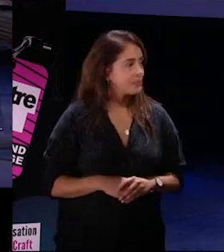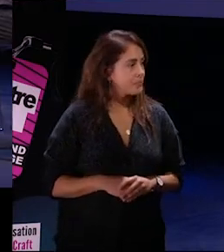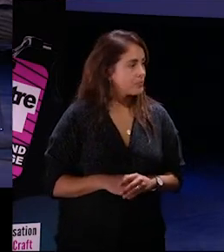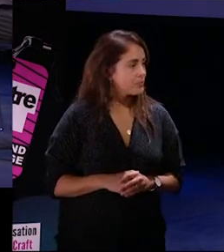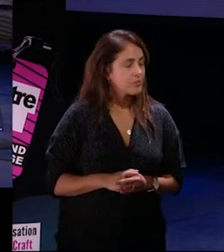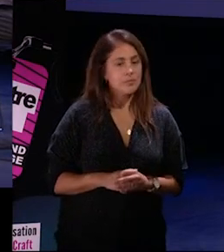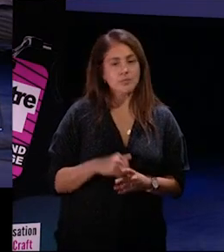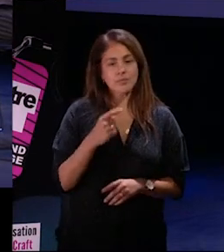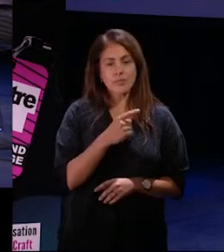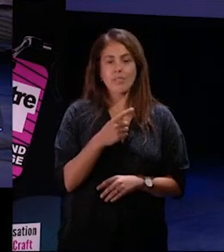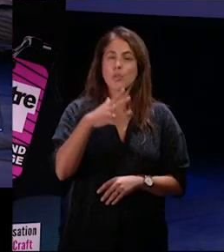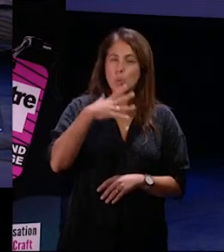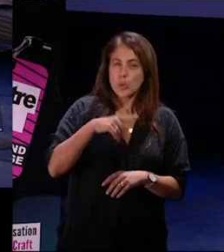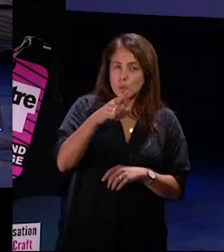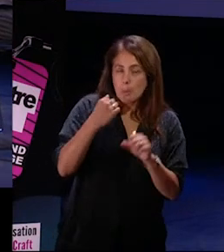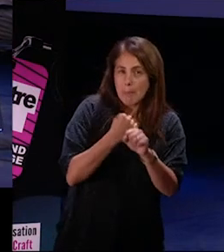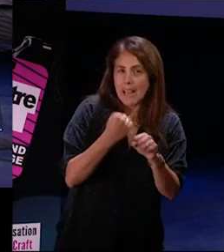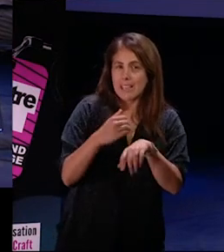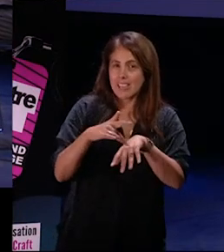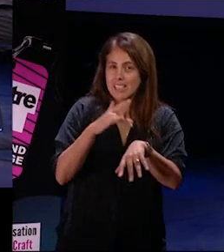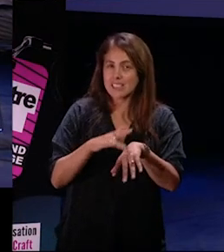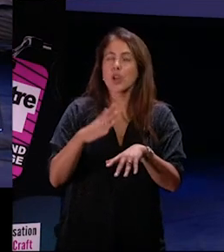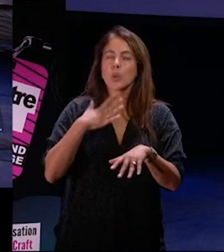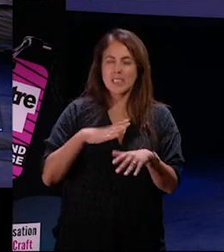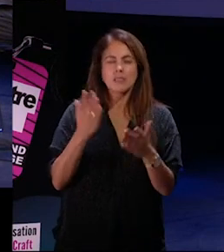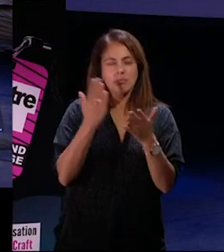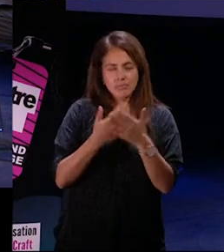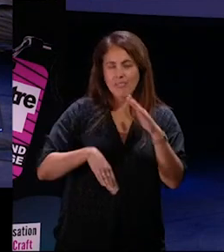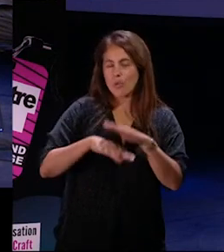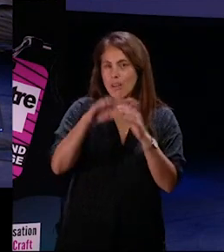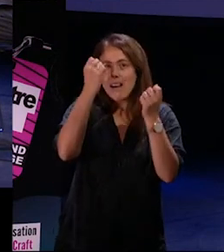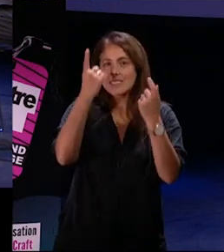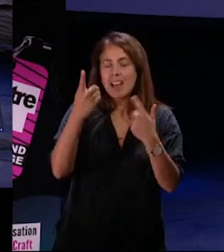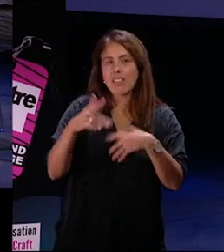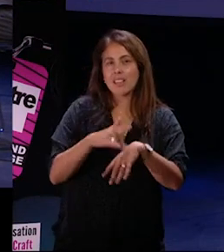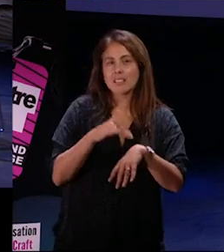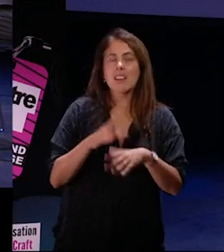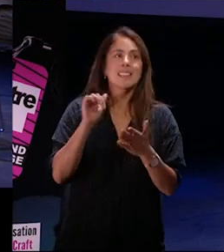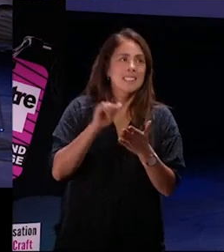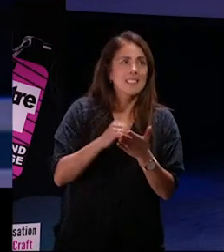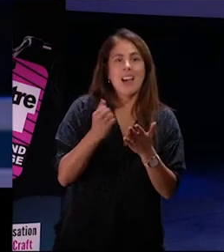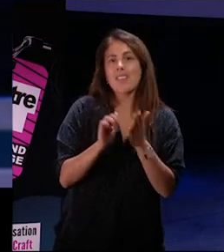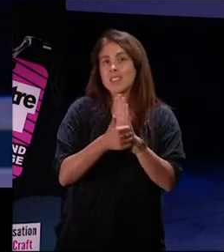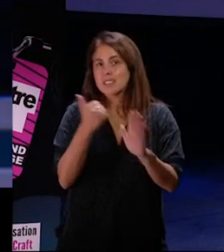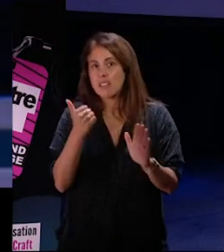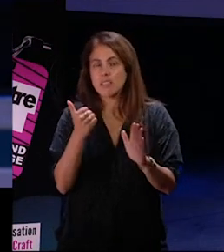that if you want to make theatre and you want to work in theatre, you need to understand theatre as well. So yes, have those tools in your toolbox.